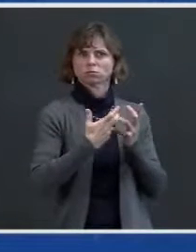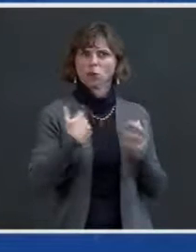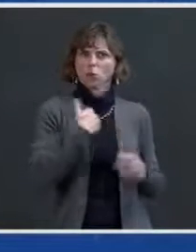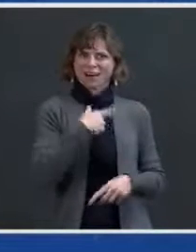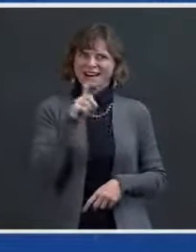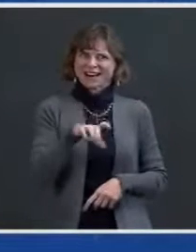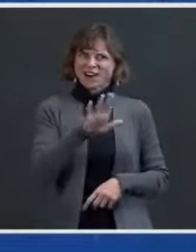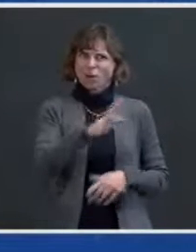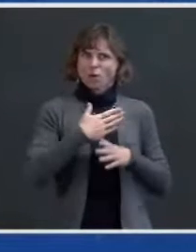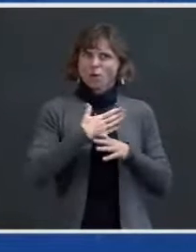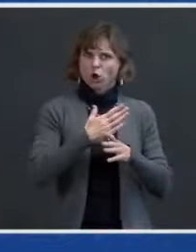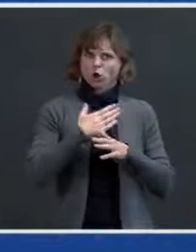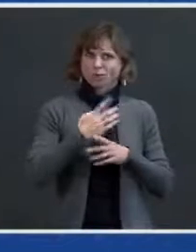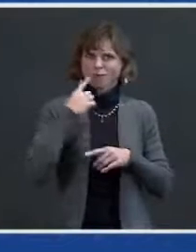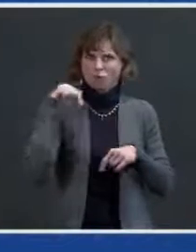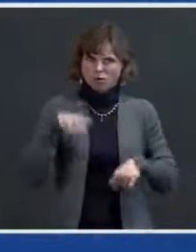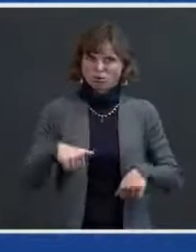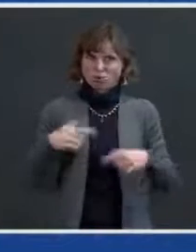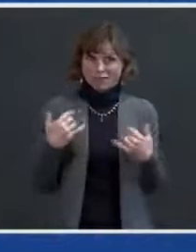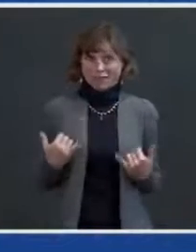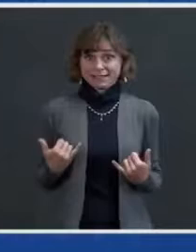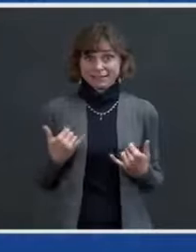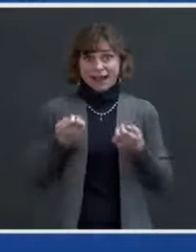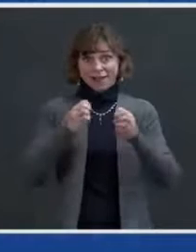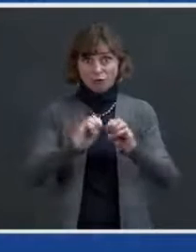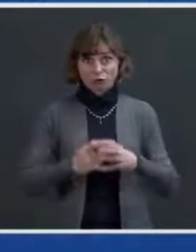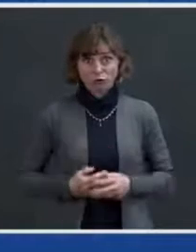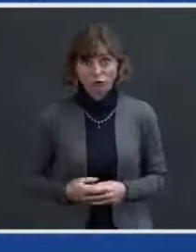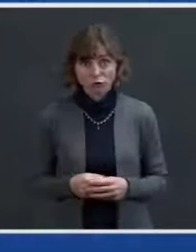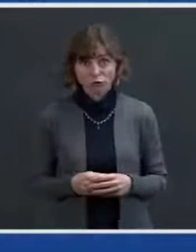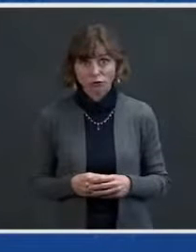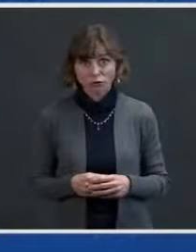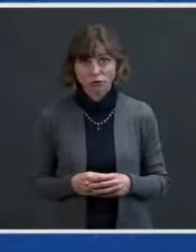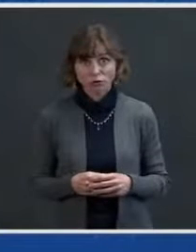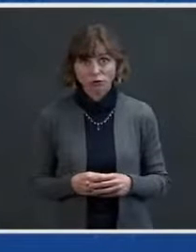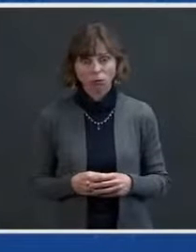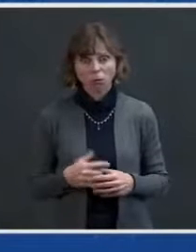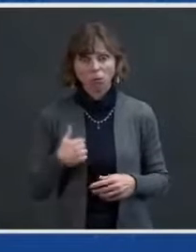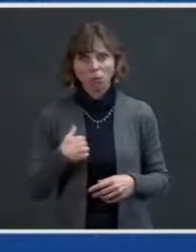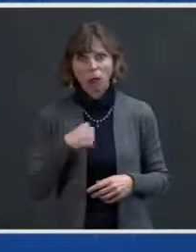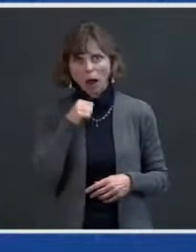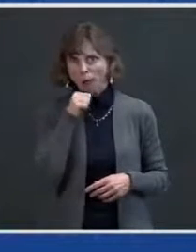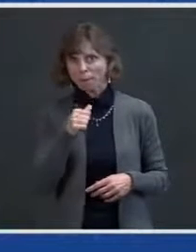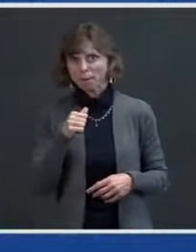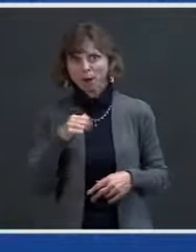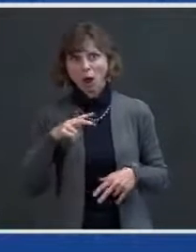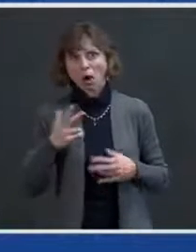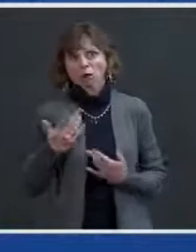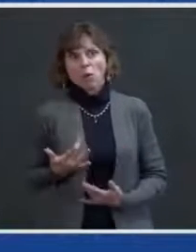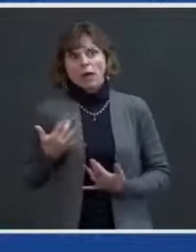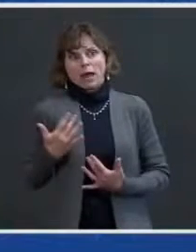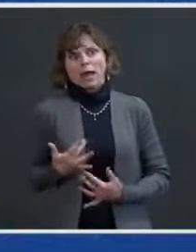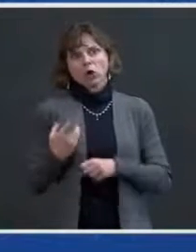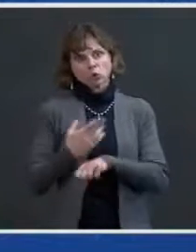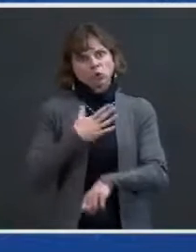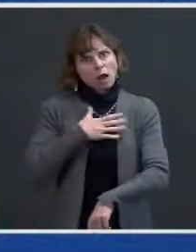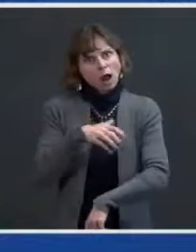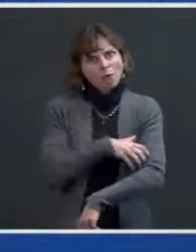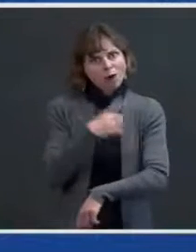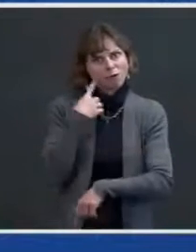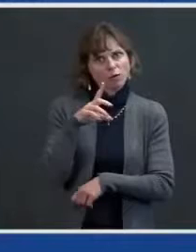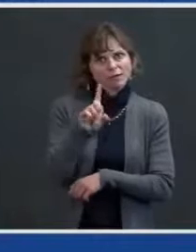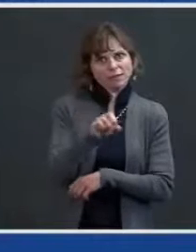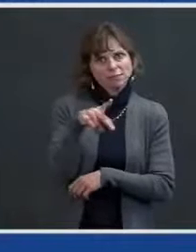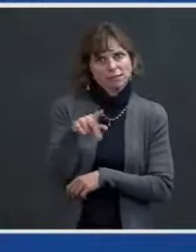effort, in this wartime effort. I've not hesitated to use my power under the Defense Production Act to expedite